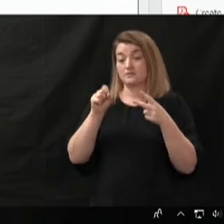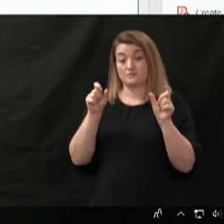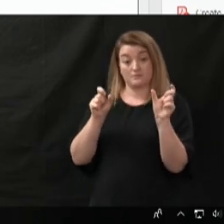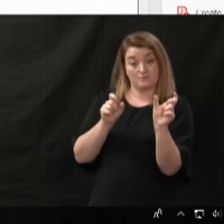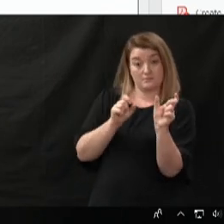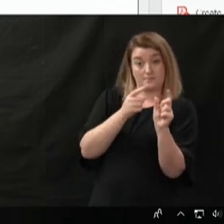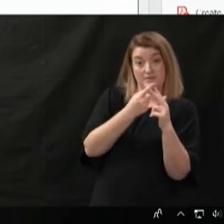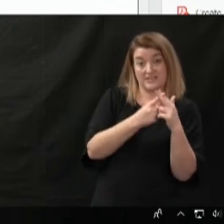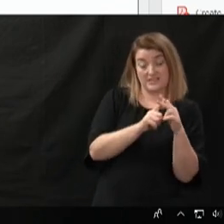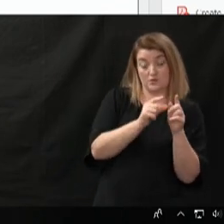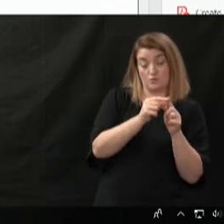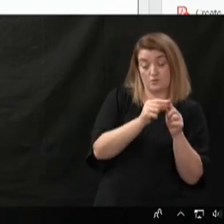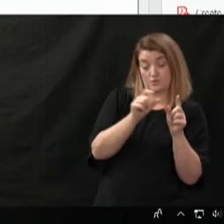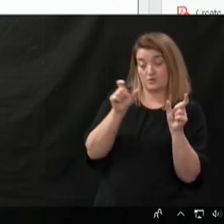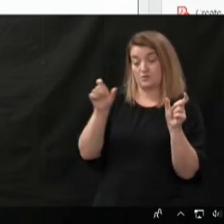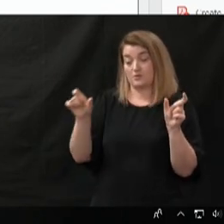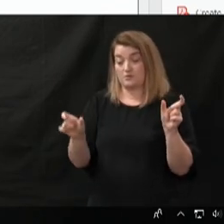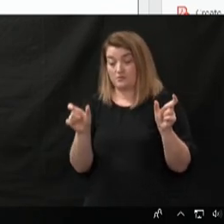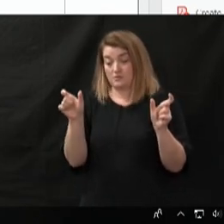Anglo-Saxon words.